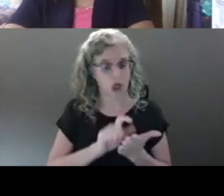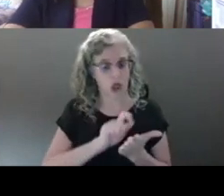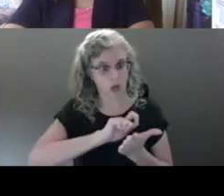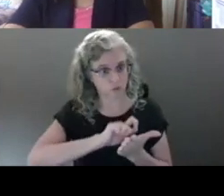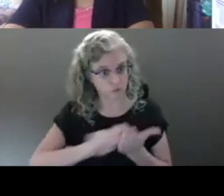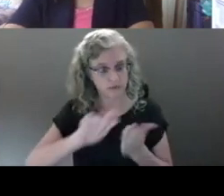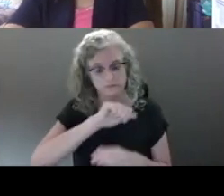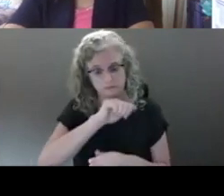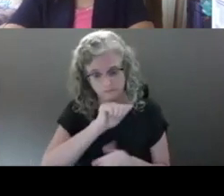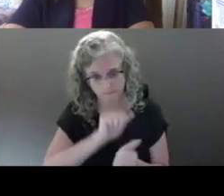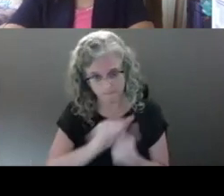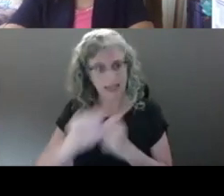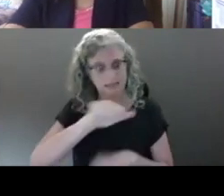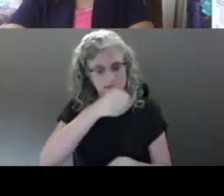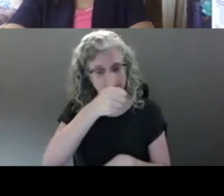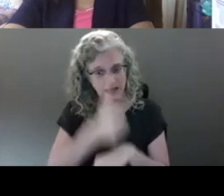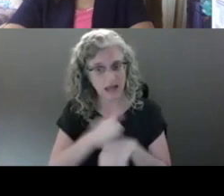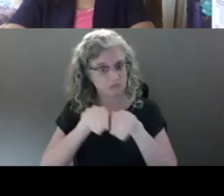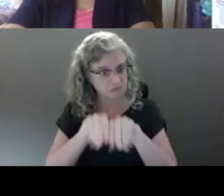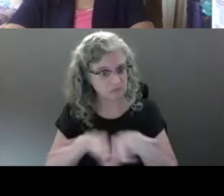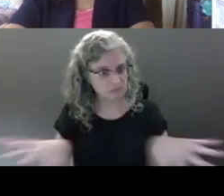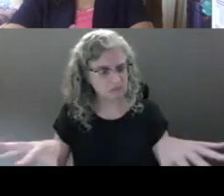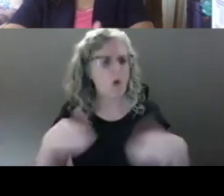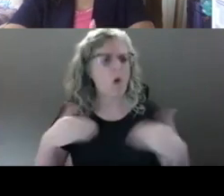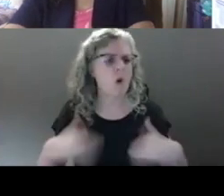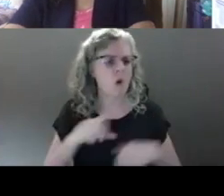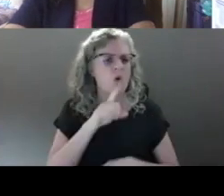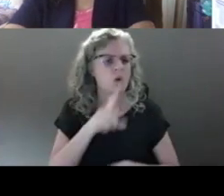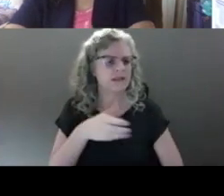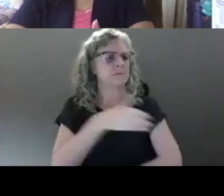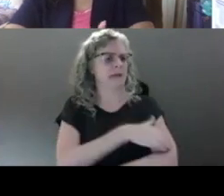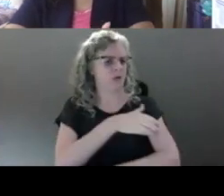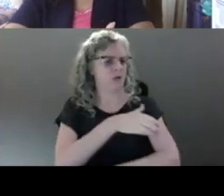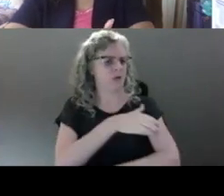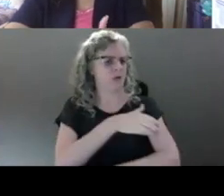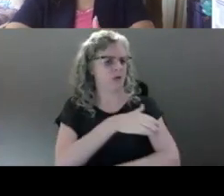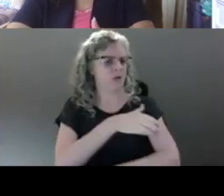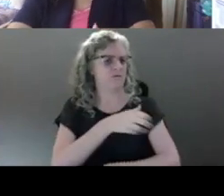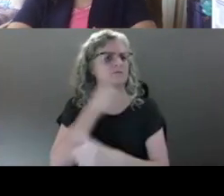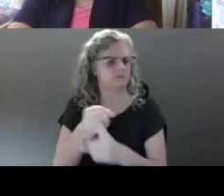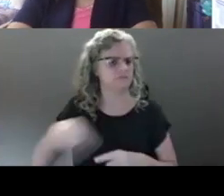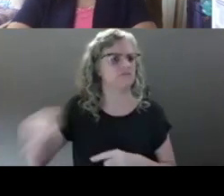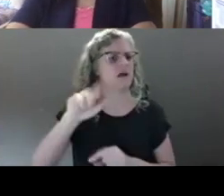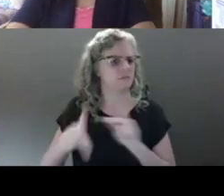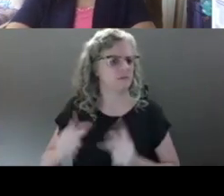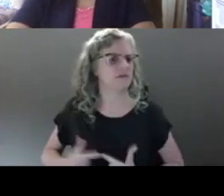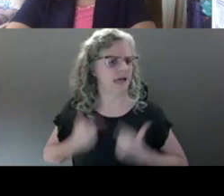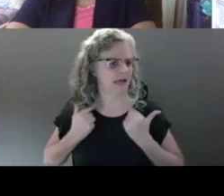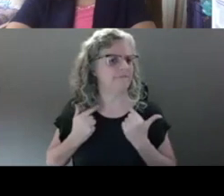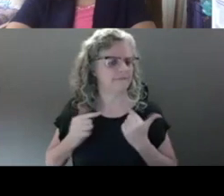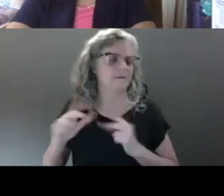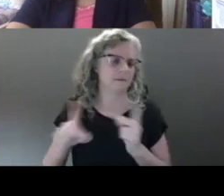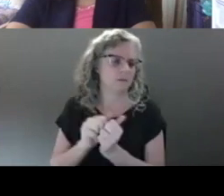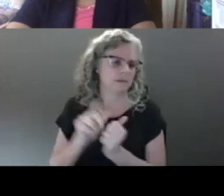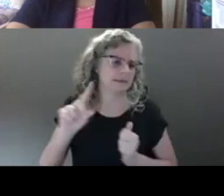the rights of people with disabilities. And if it's not implemented, it's not as easy. And